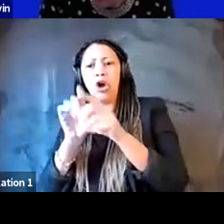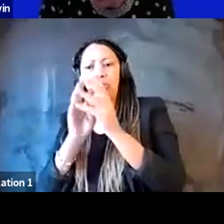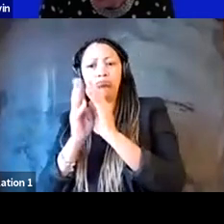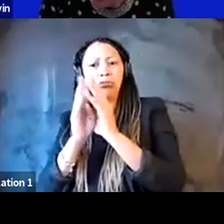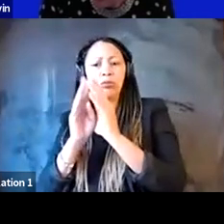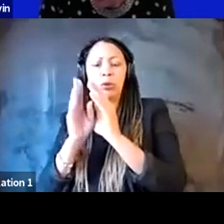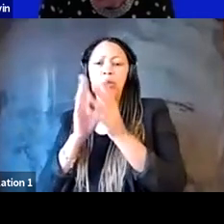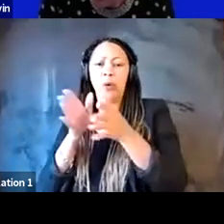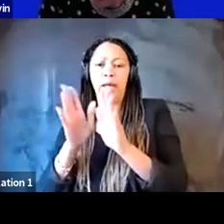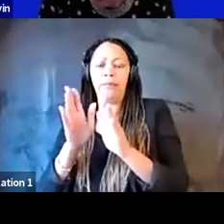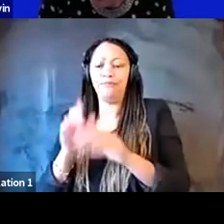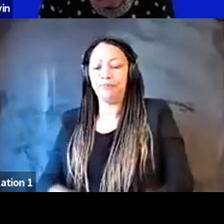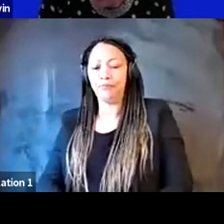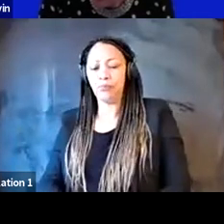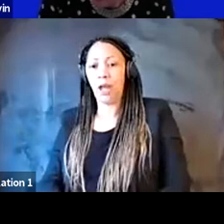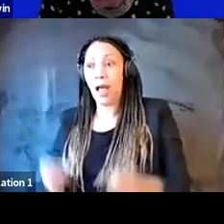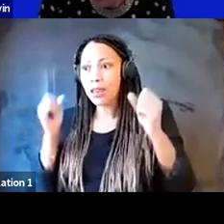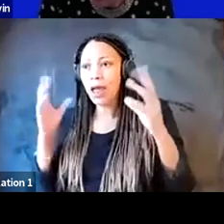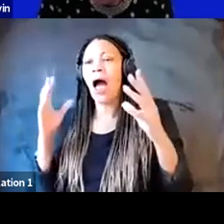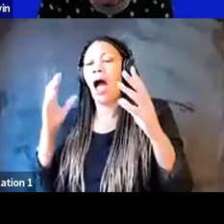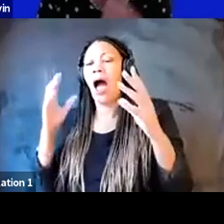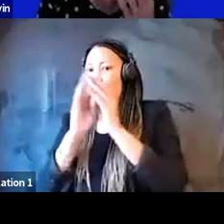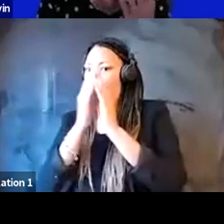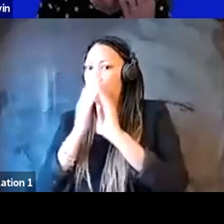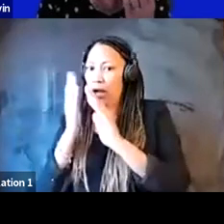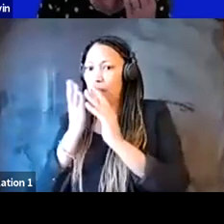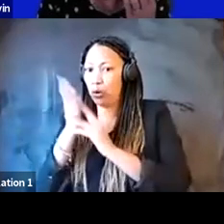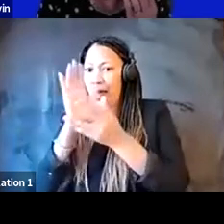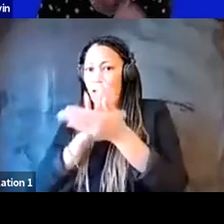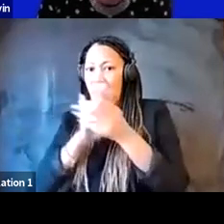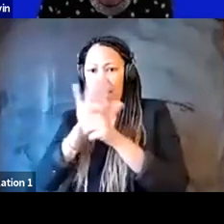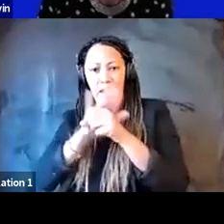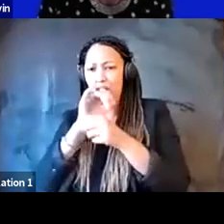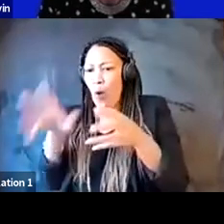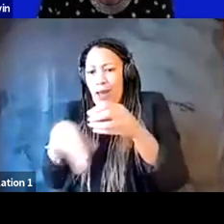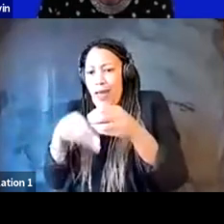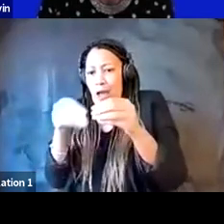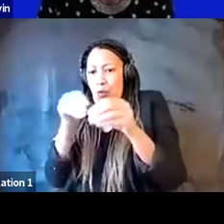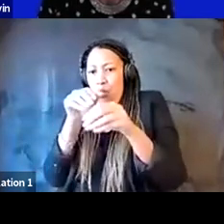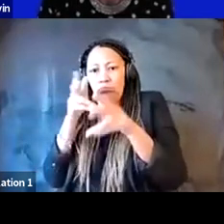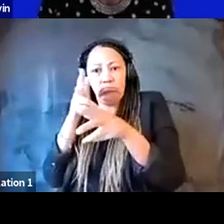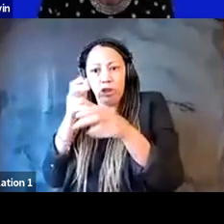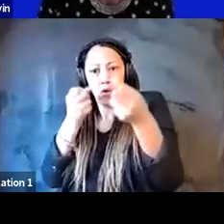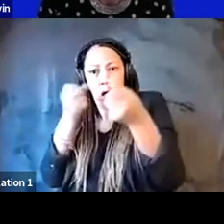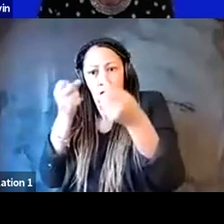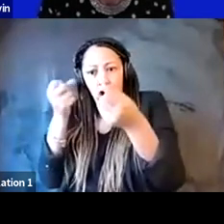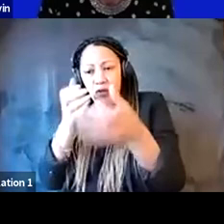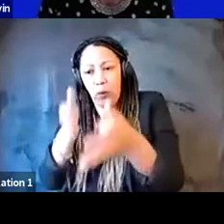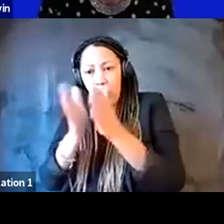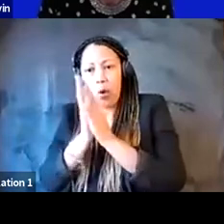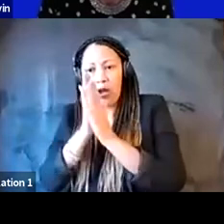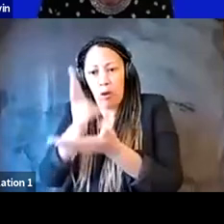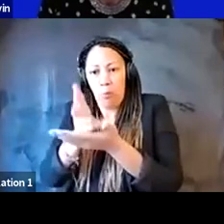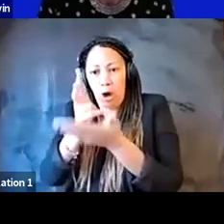traffic comes through here. Part of what we're trying to do is not add more cars to this site with the request for the parking waiver, not invite